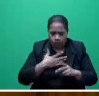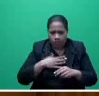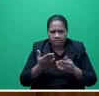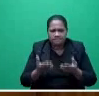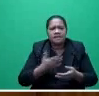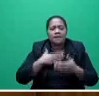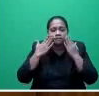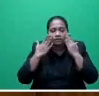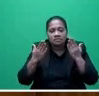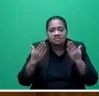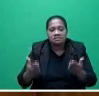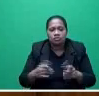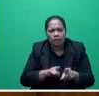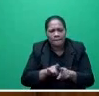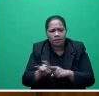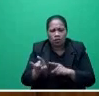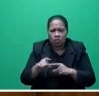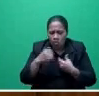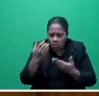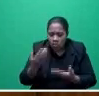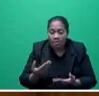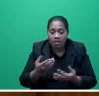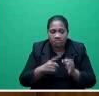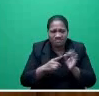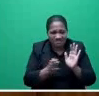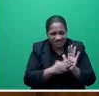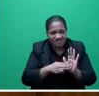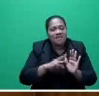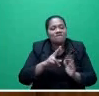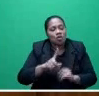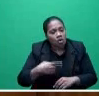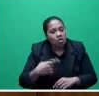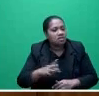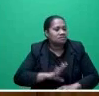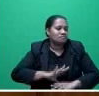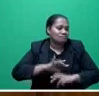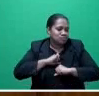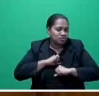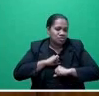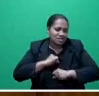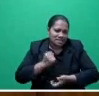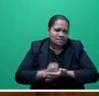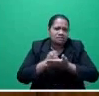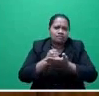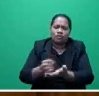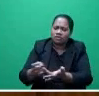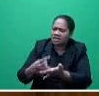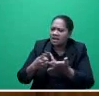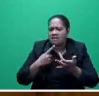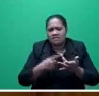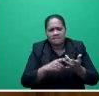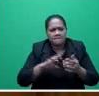my appreciation to the Most Honorable Prime Minister for his continued confidence and support, and to other members